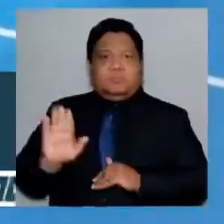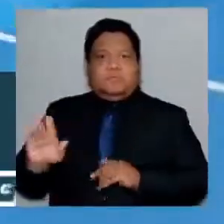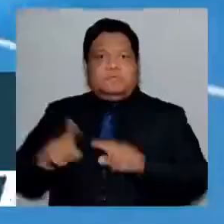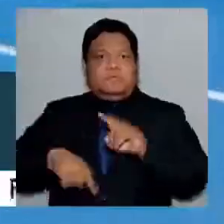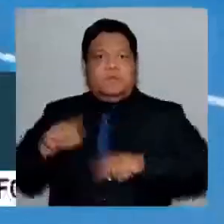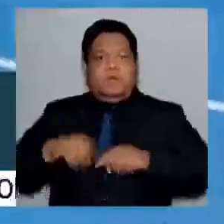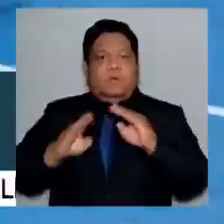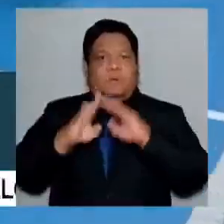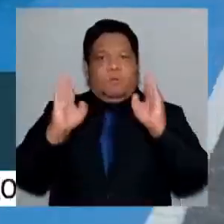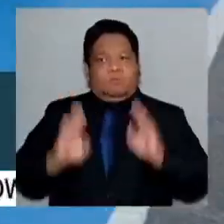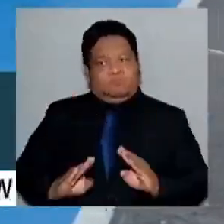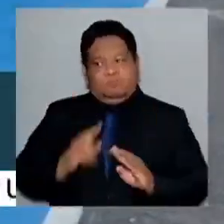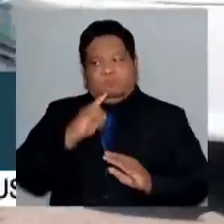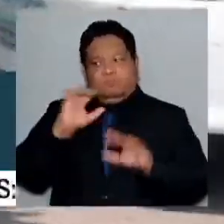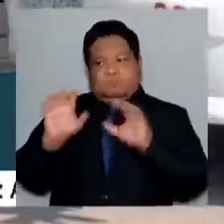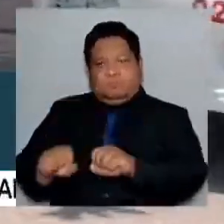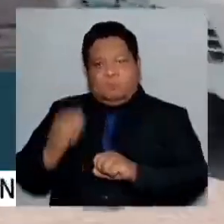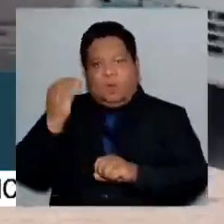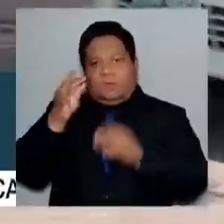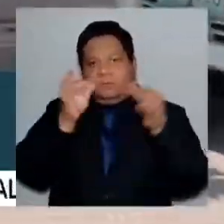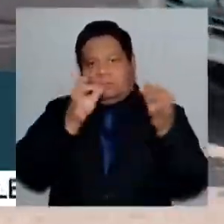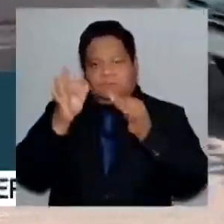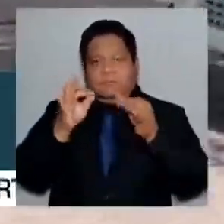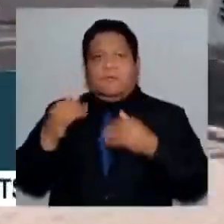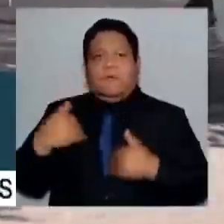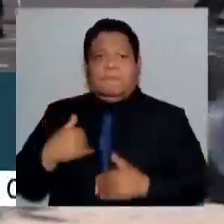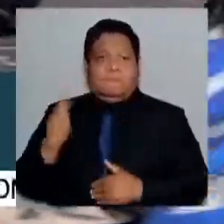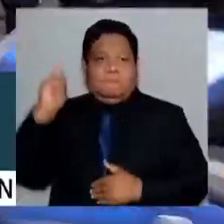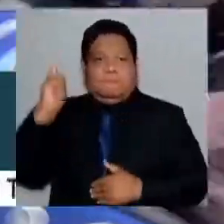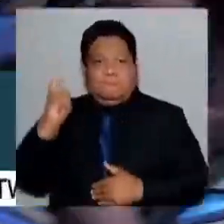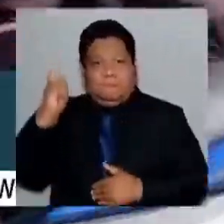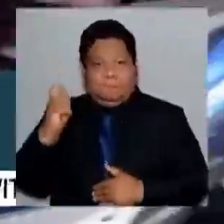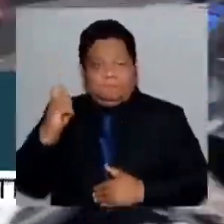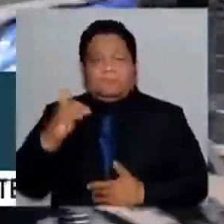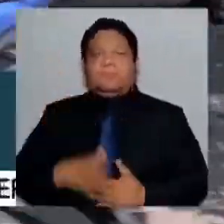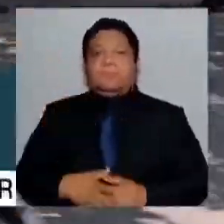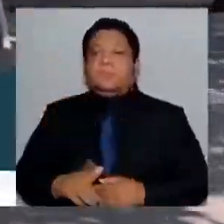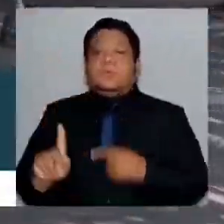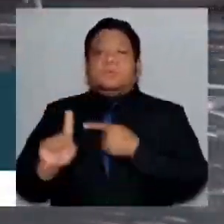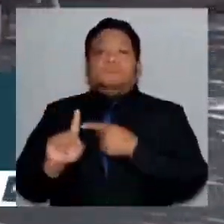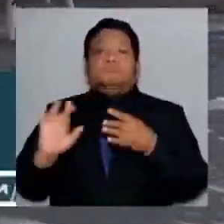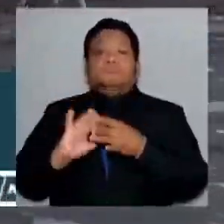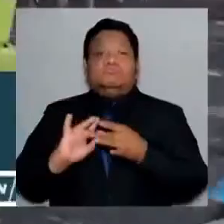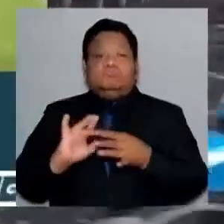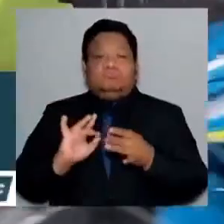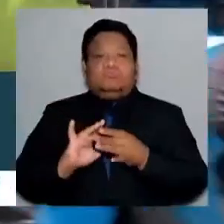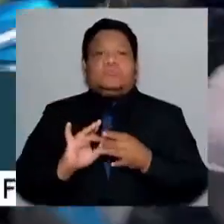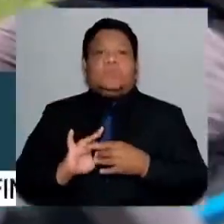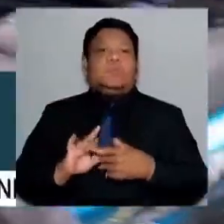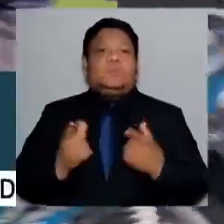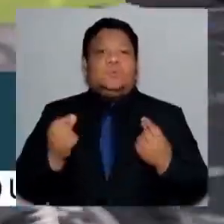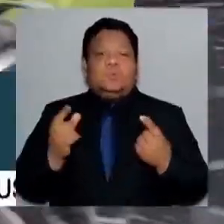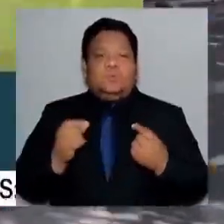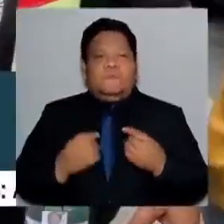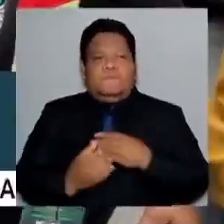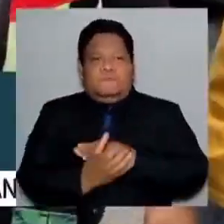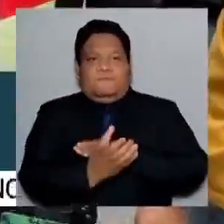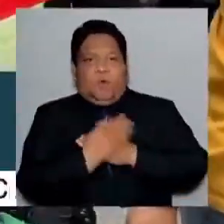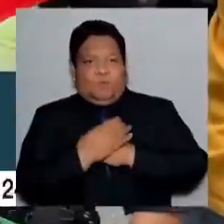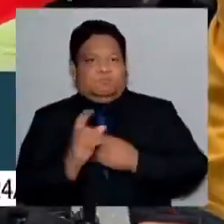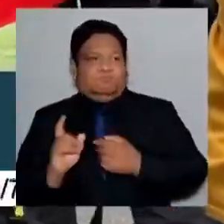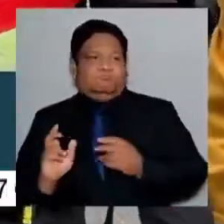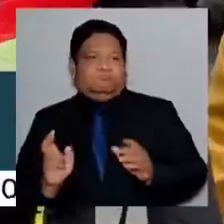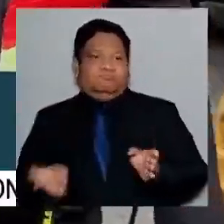arrest while firing a gun into the air. The victim also said that she was forced to be on board a motor